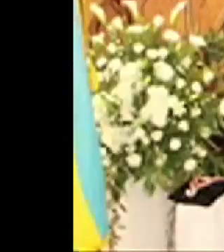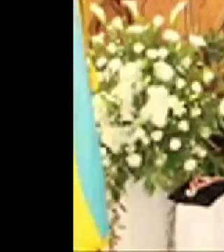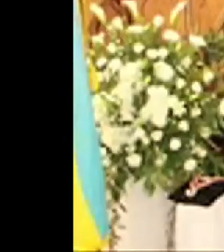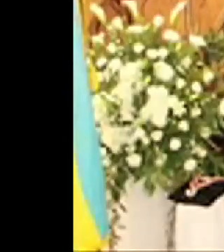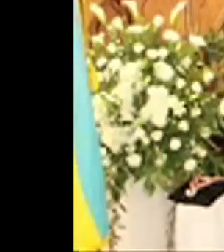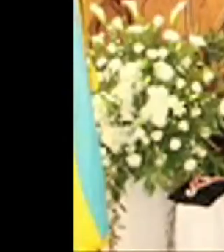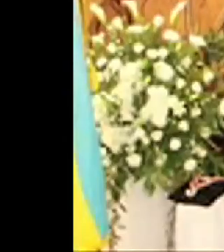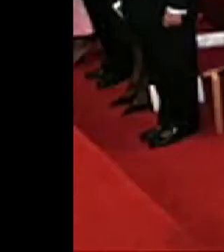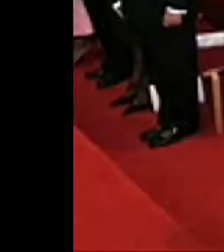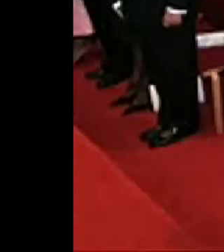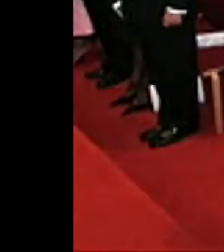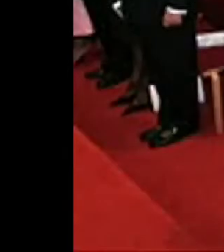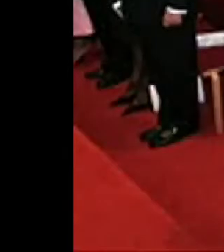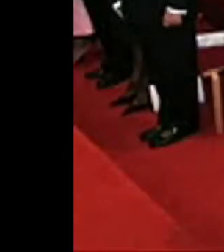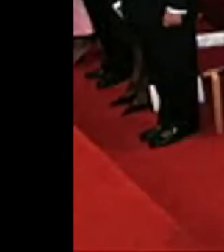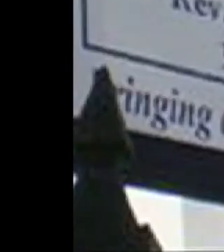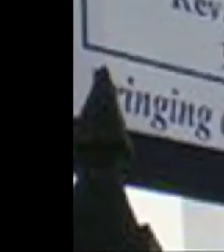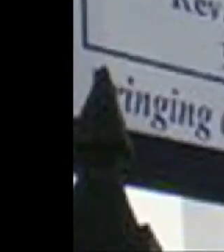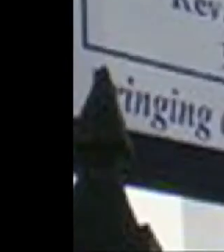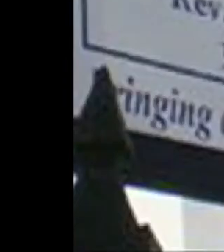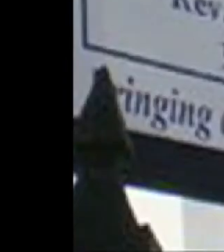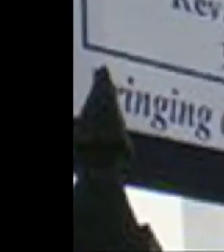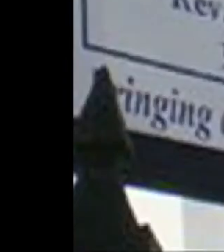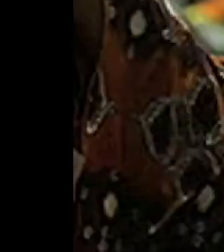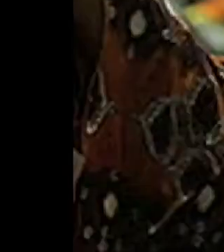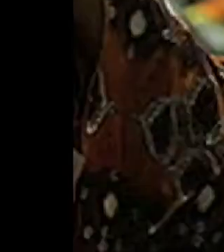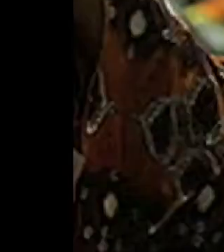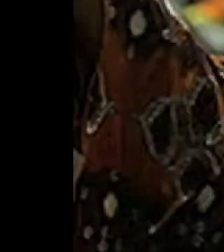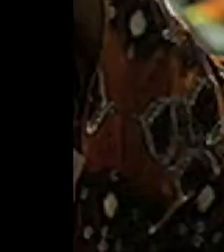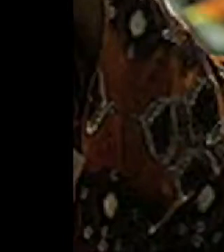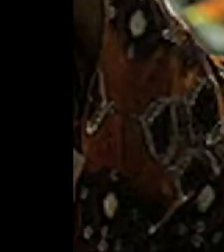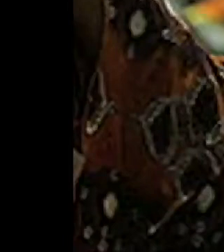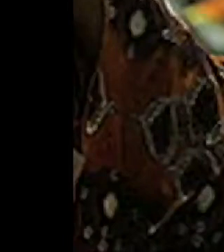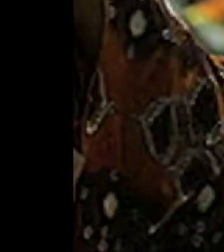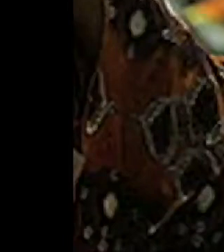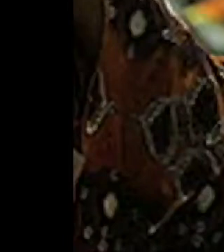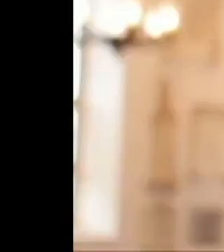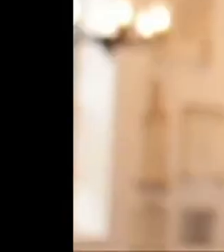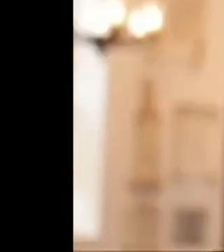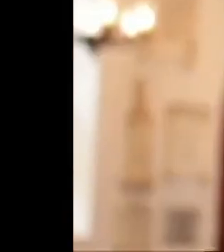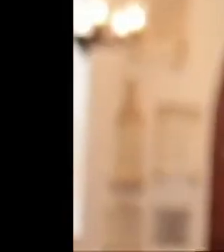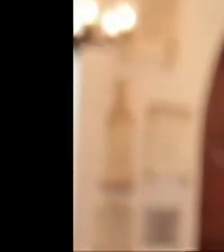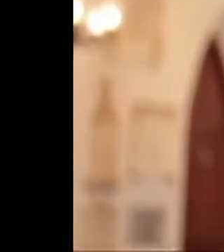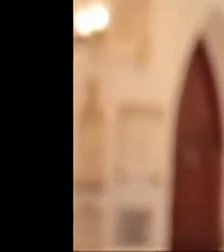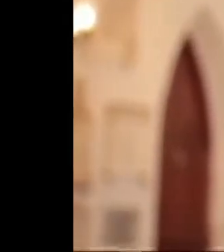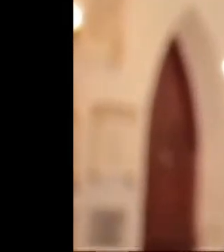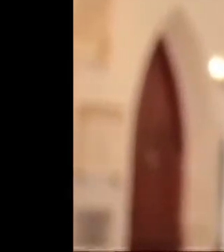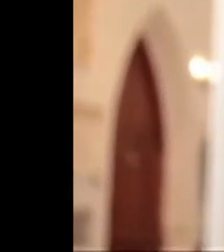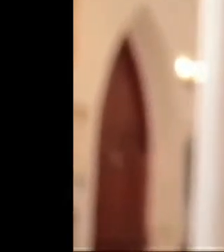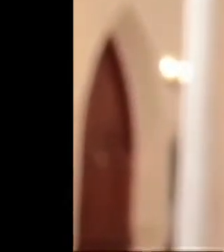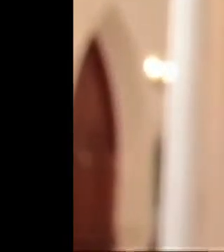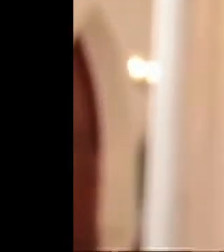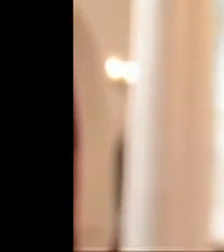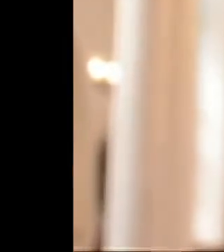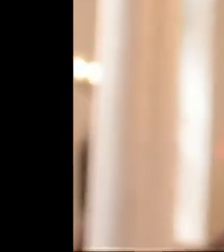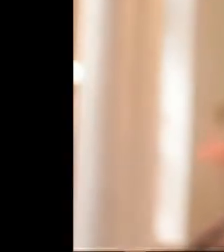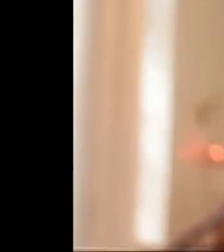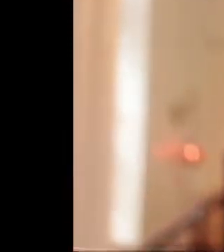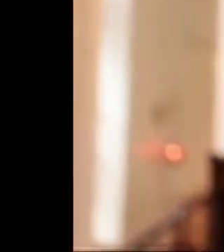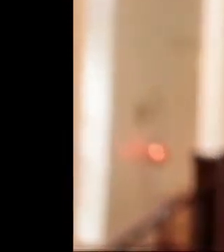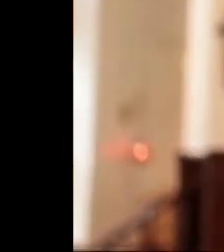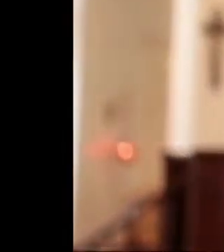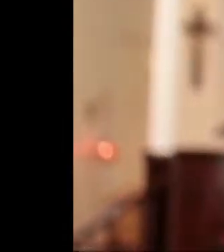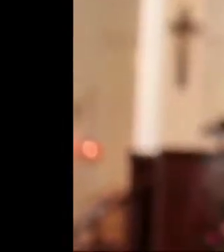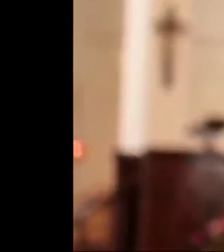Catholic, Baptist, Adventist, Presbyterian, Pentecostal, Jumpa, or for me, Anglican.